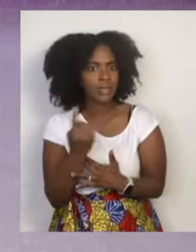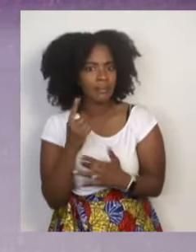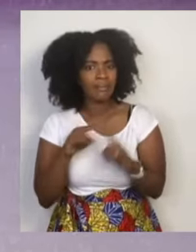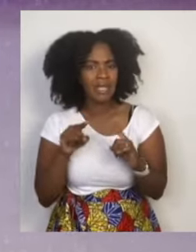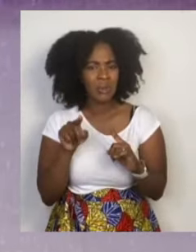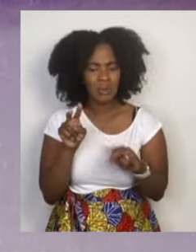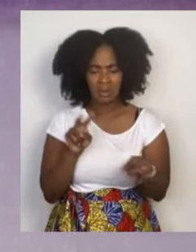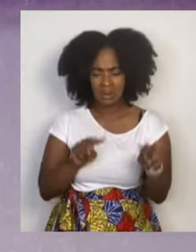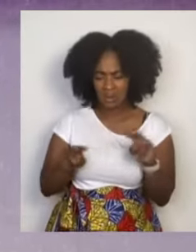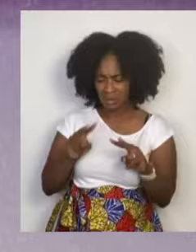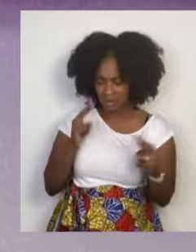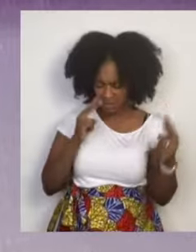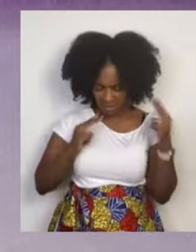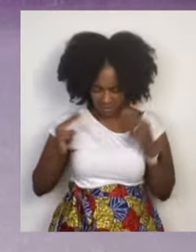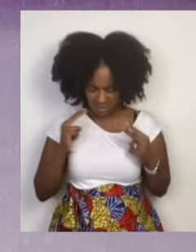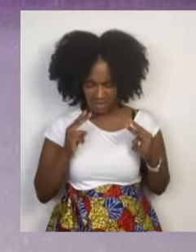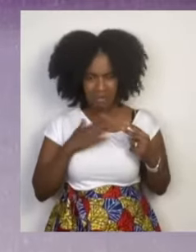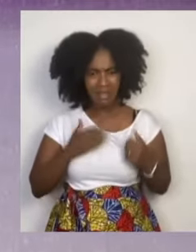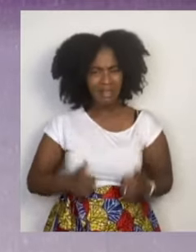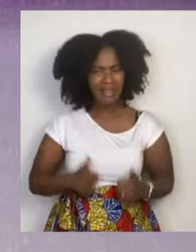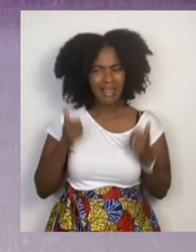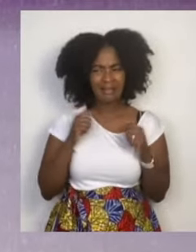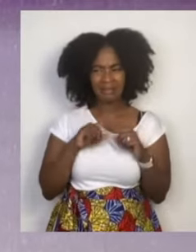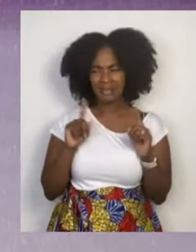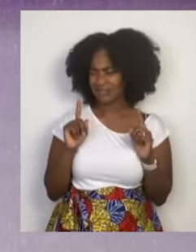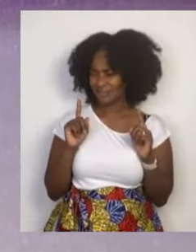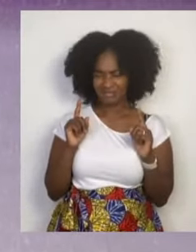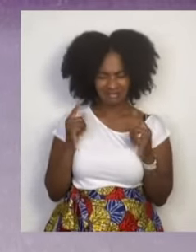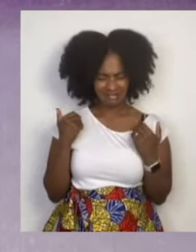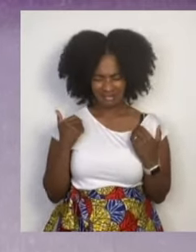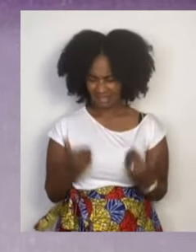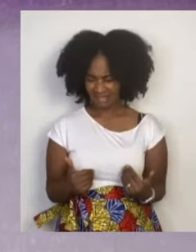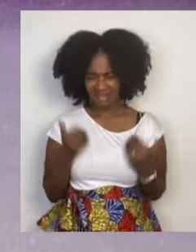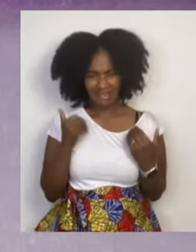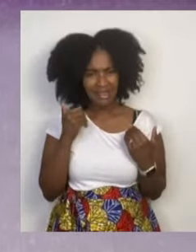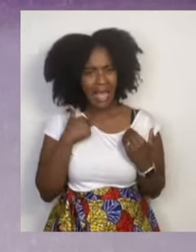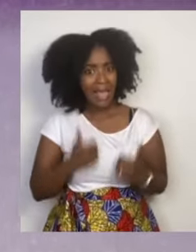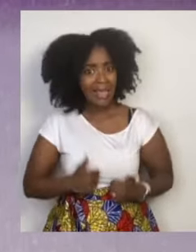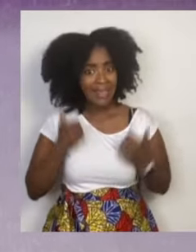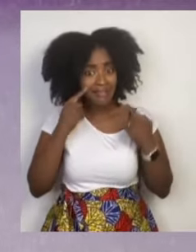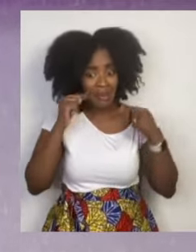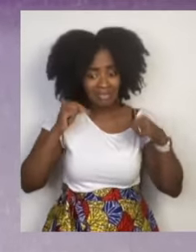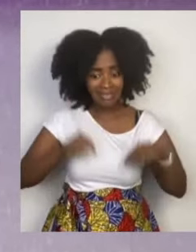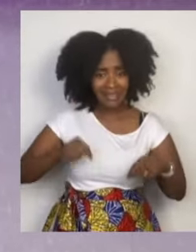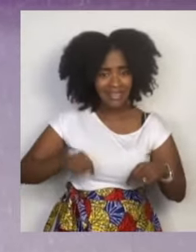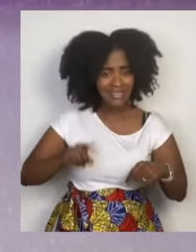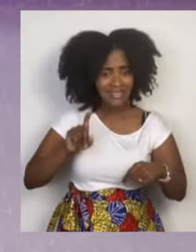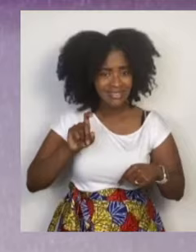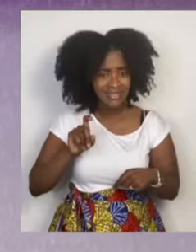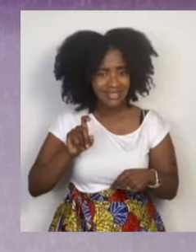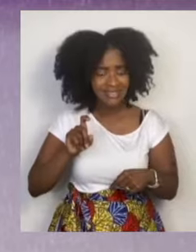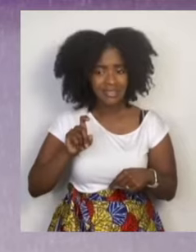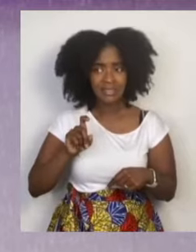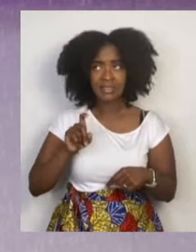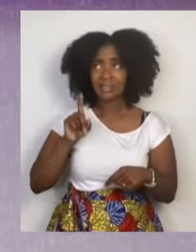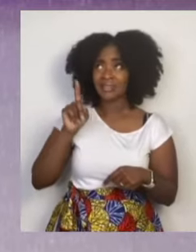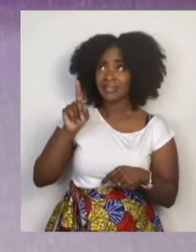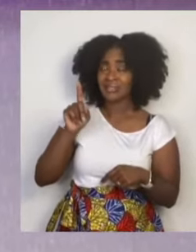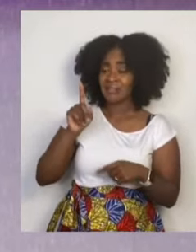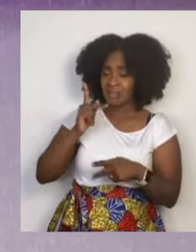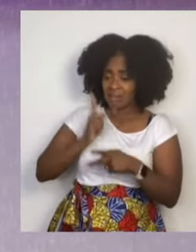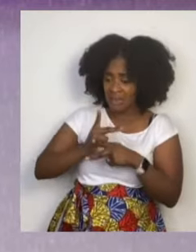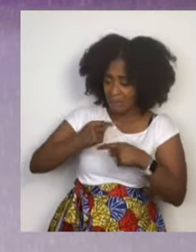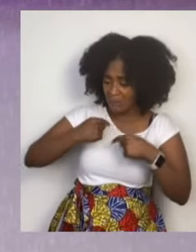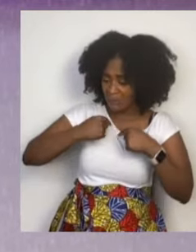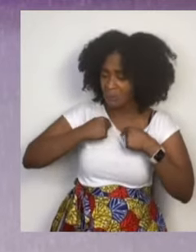but surely I didn't survive for this. Surely the Lord didn't keep me here to